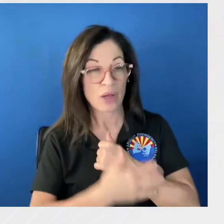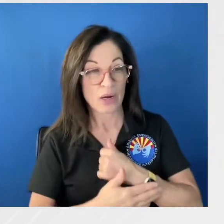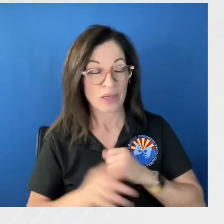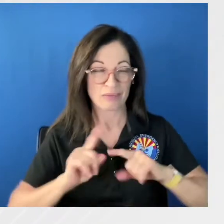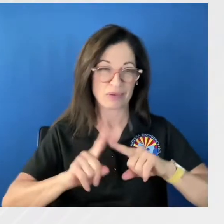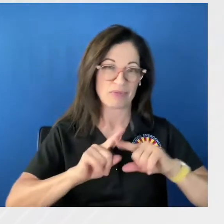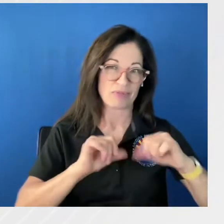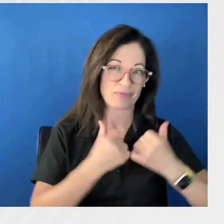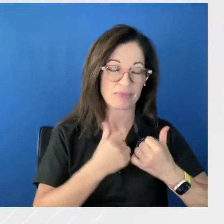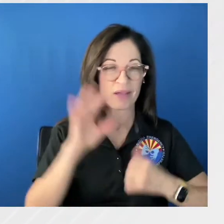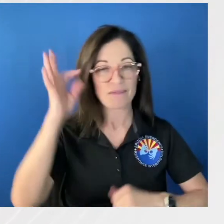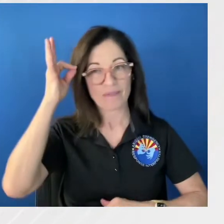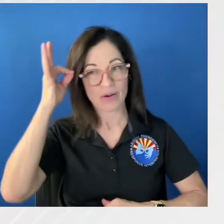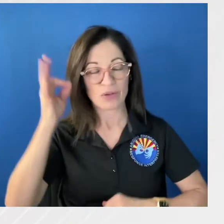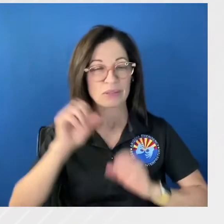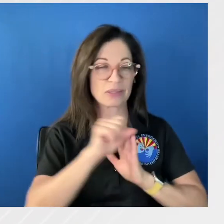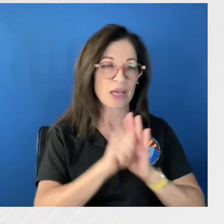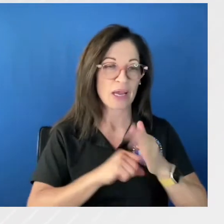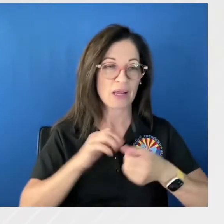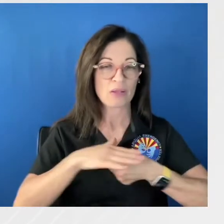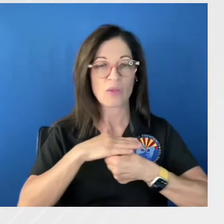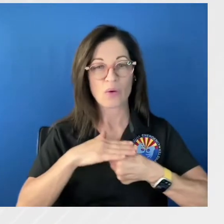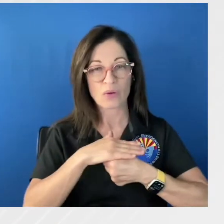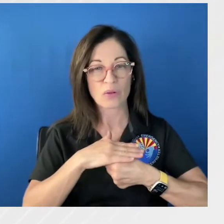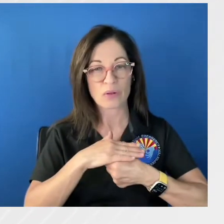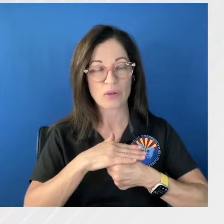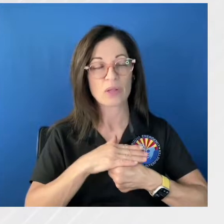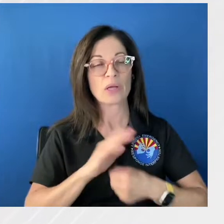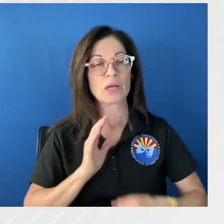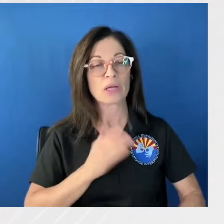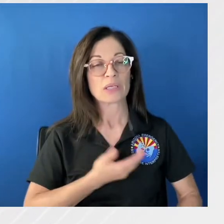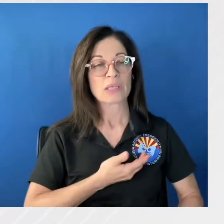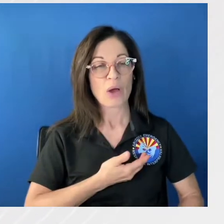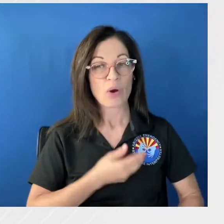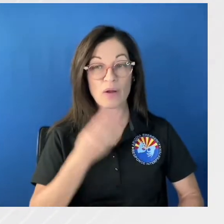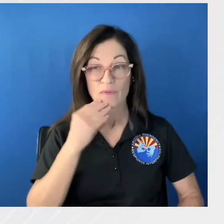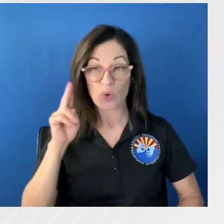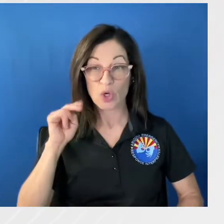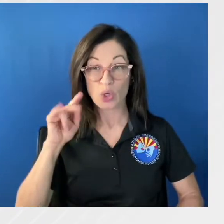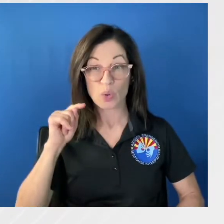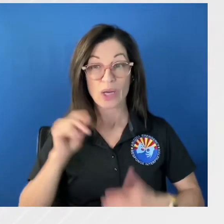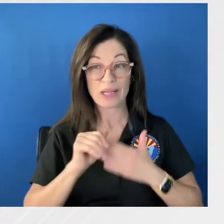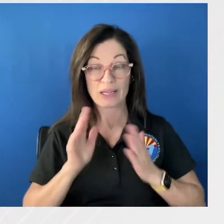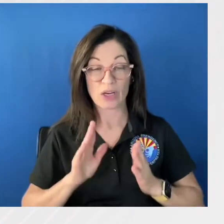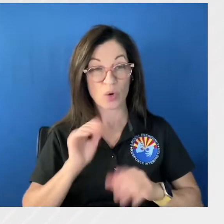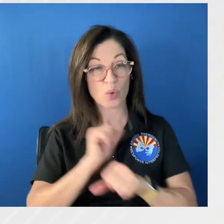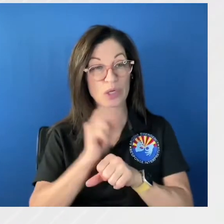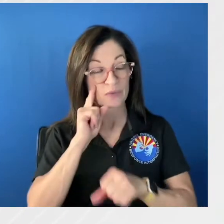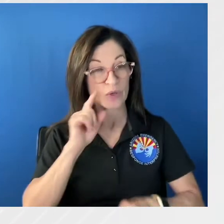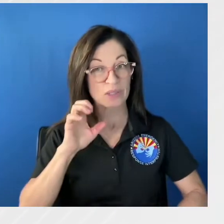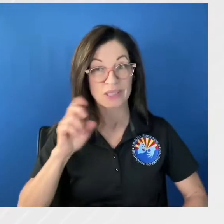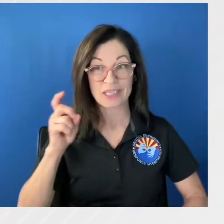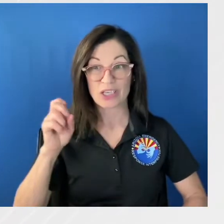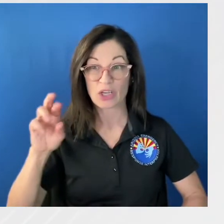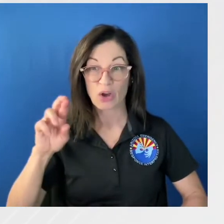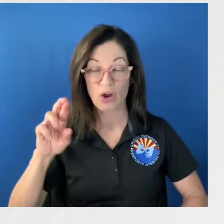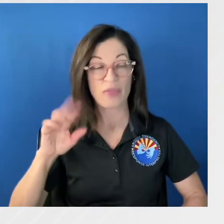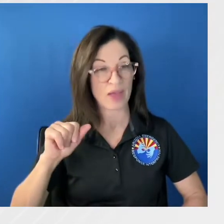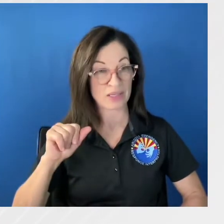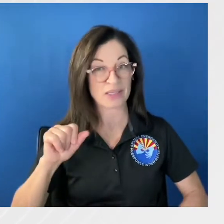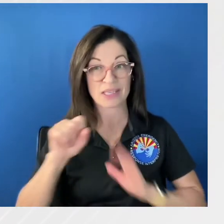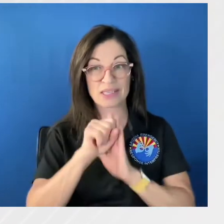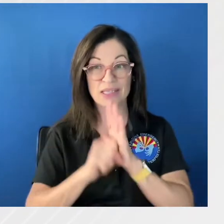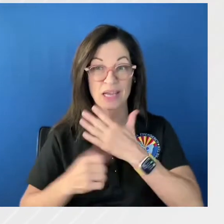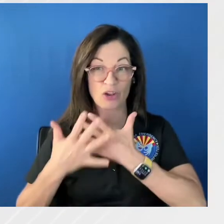state, local. We have, like our food unit leader works for CDCR, which is state corrections. So we're